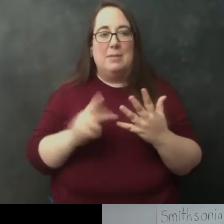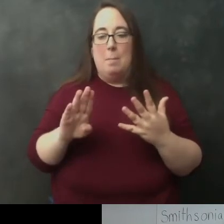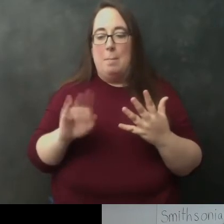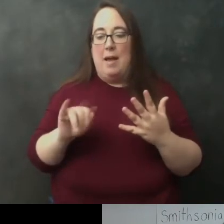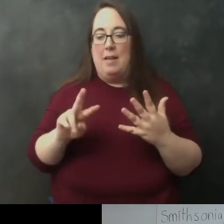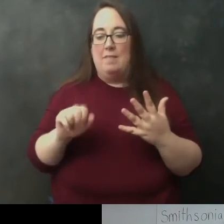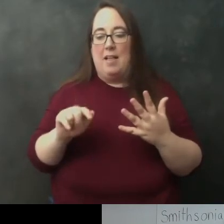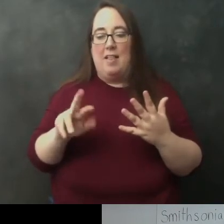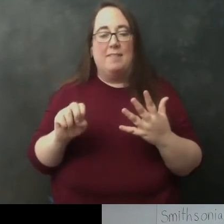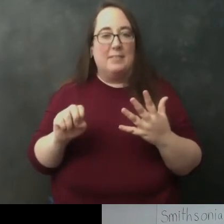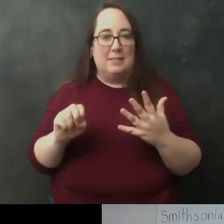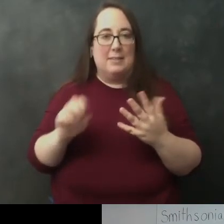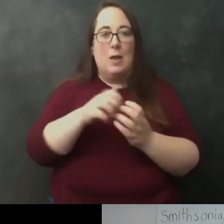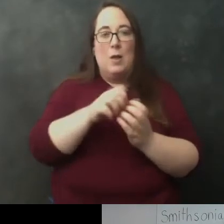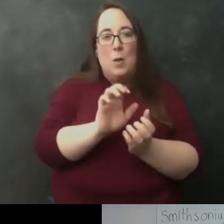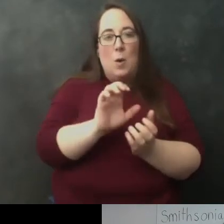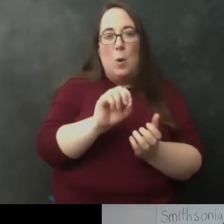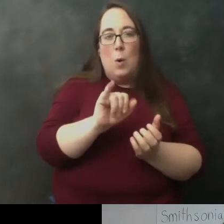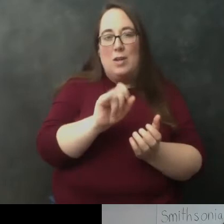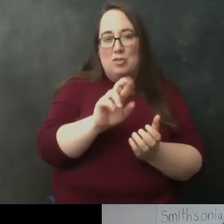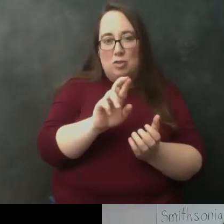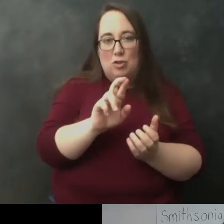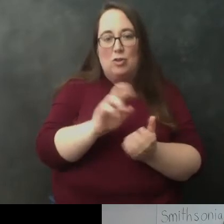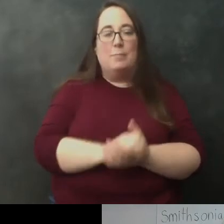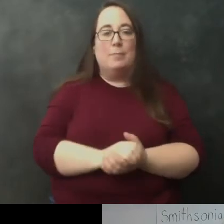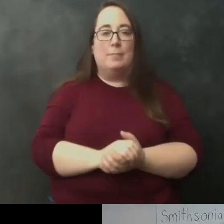the like oysters, have 2 cups,